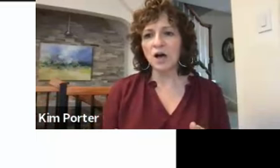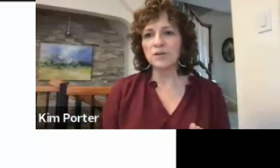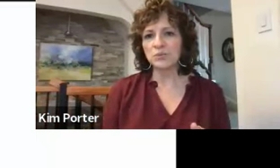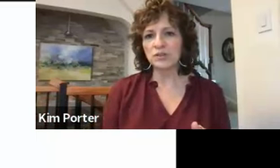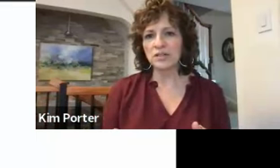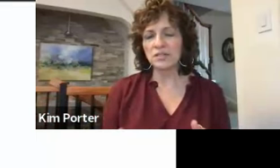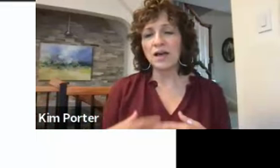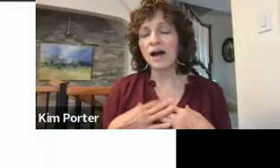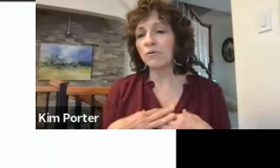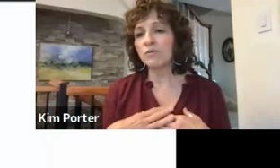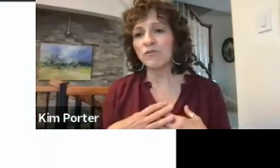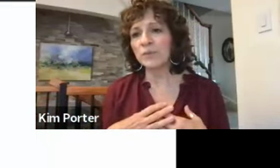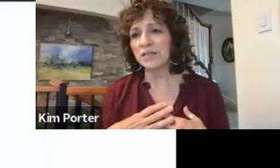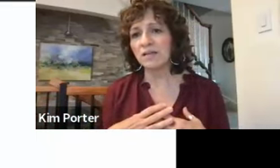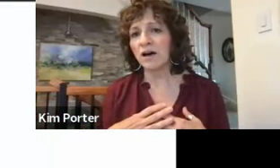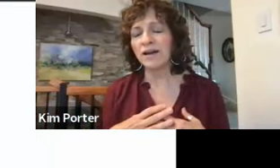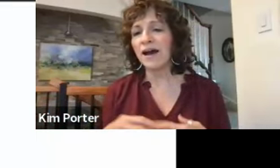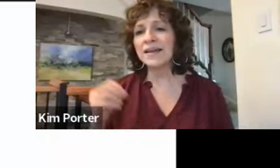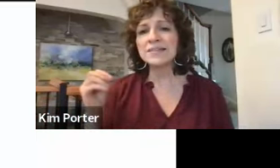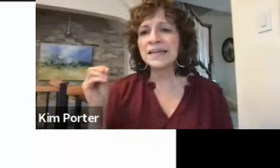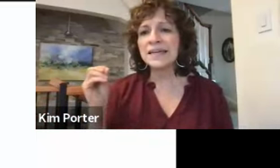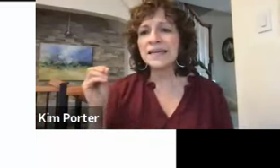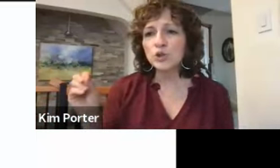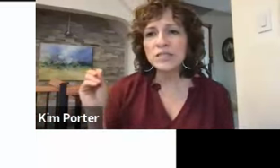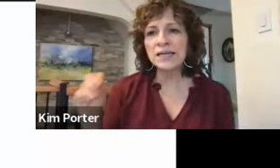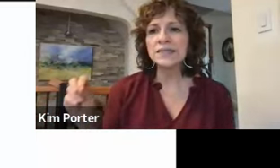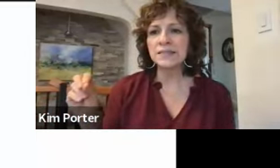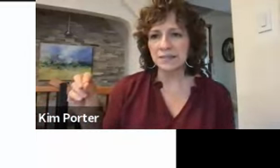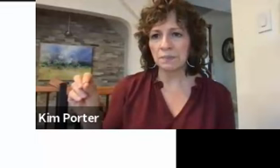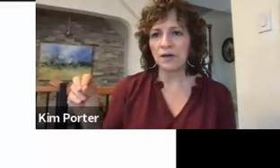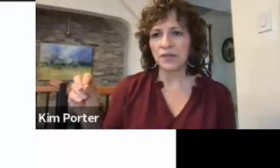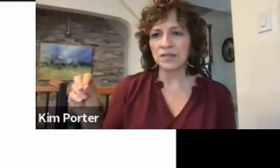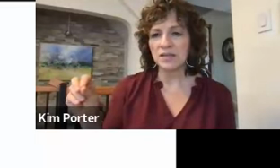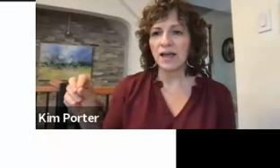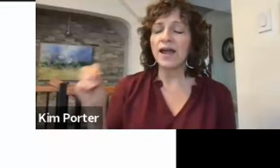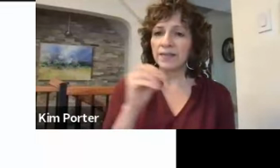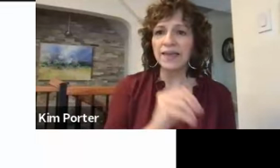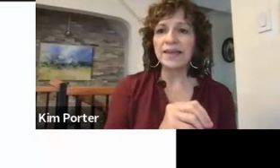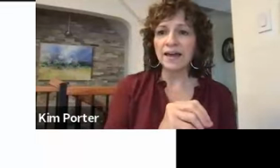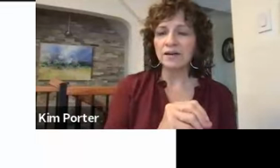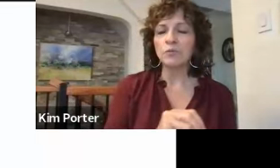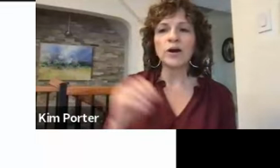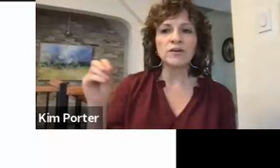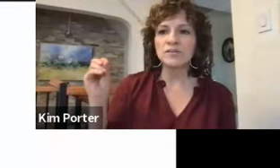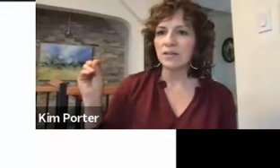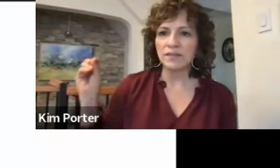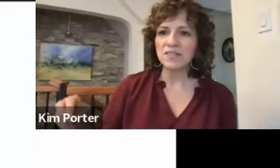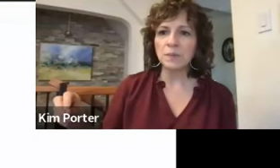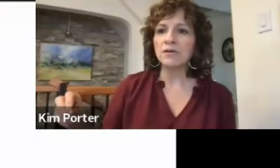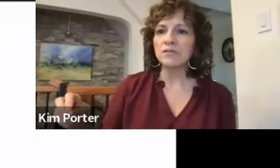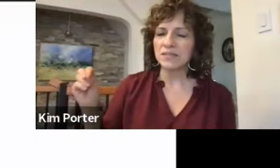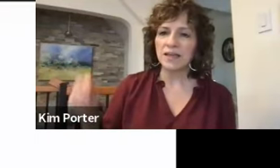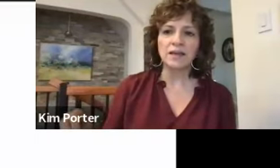person to help us with this. I work with families a lot. I can say 2 sentences about this and they get it. Whereas